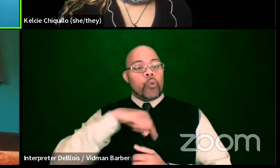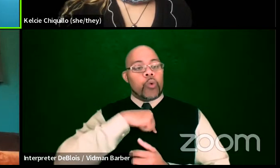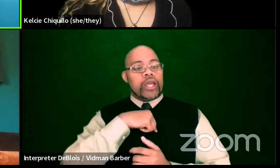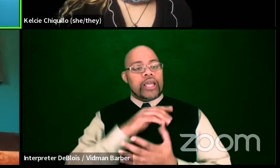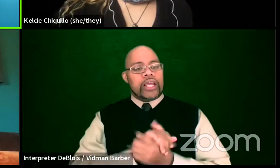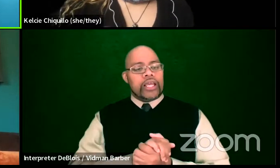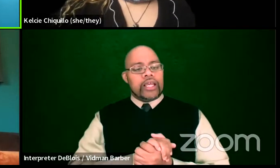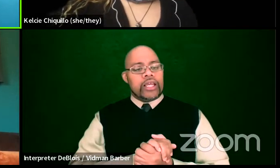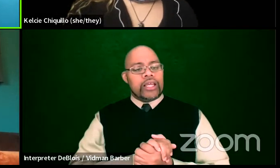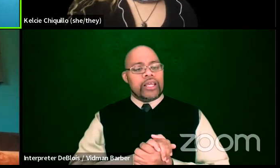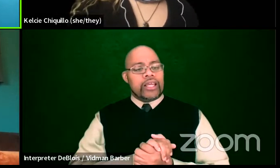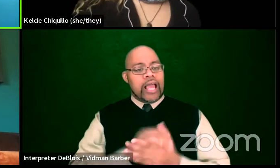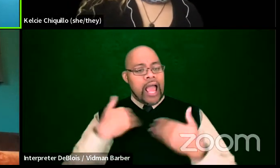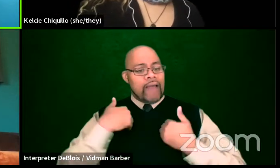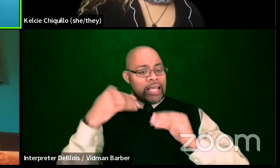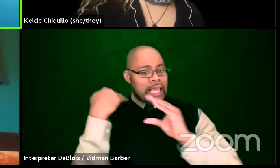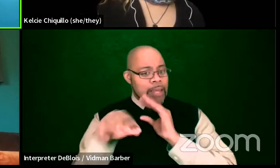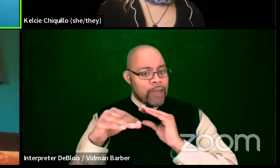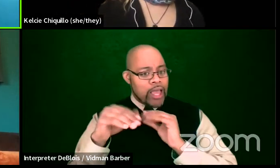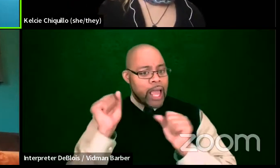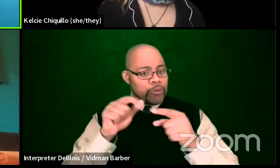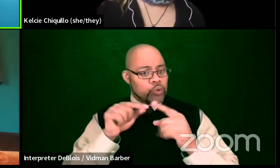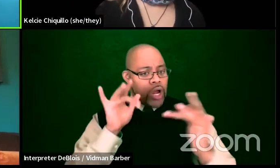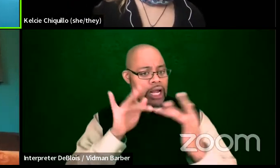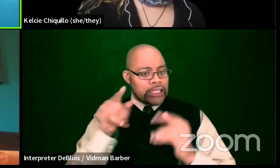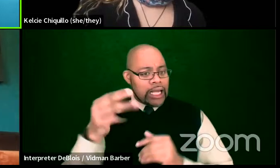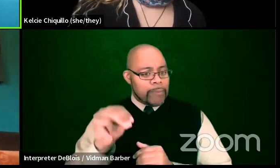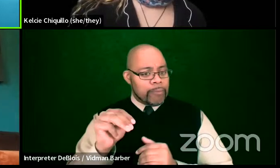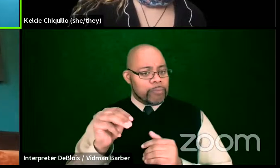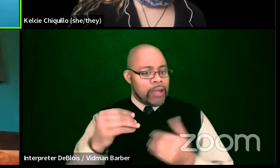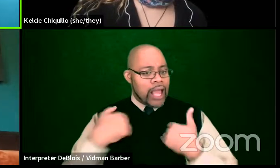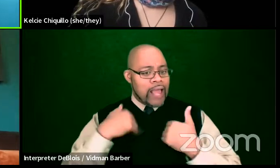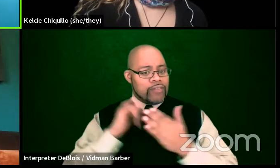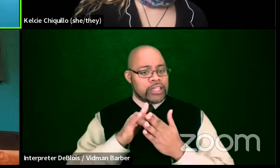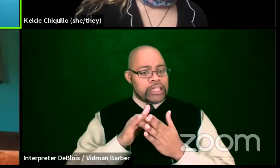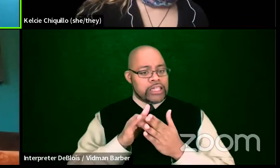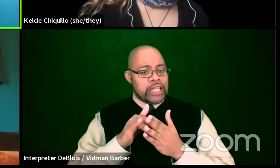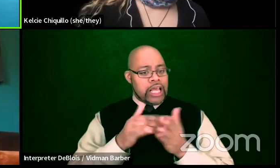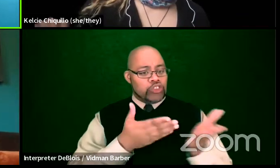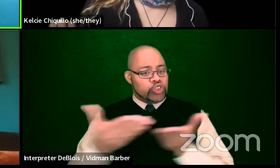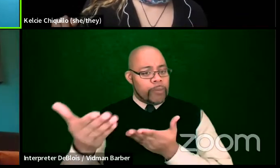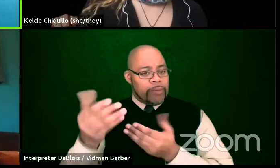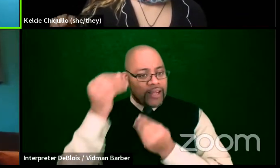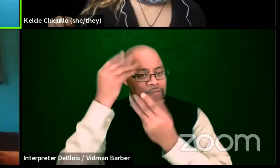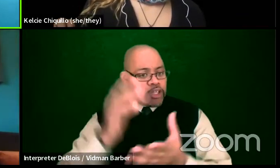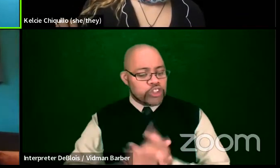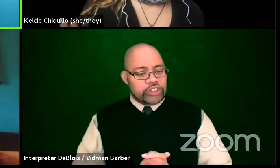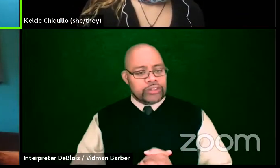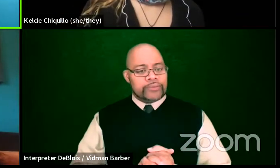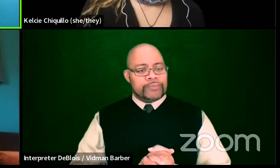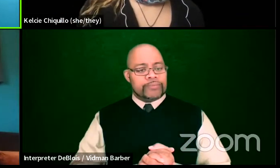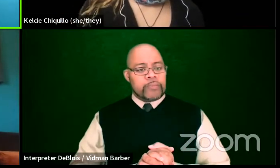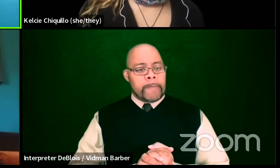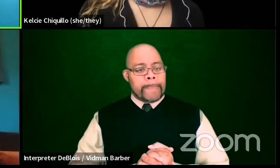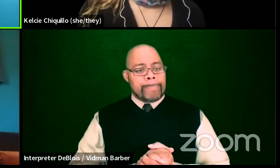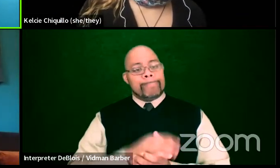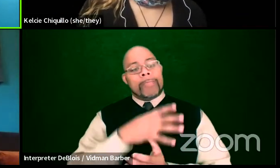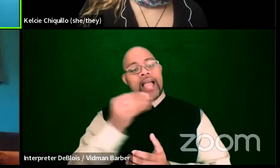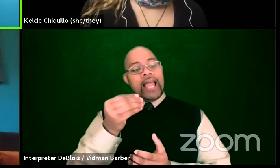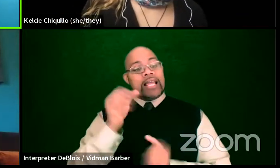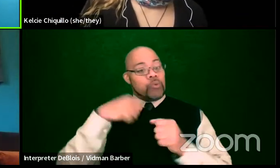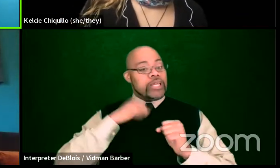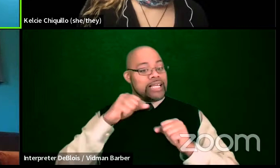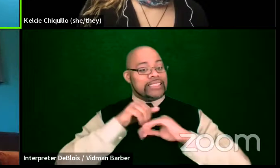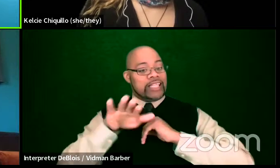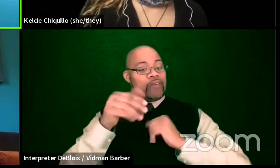we have his email to be able to contact him and get his like shipping information. And yeah, we can